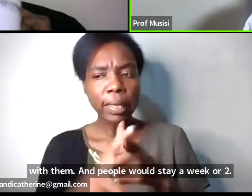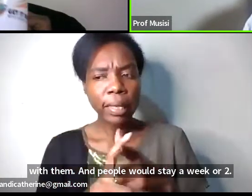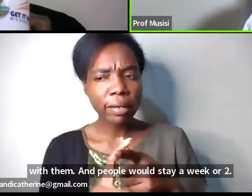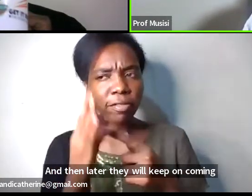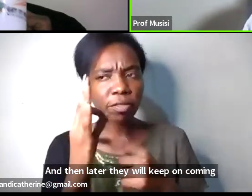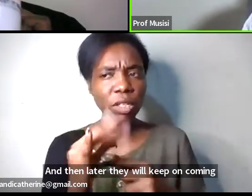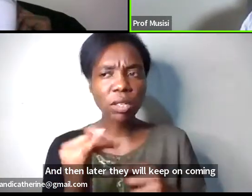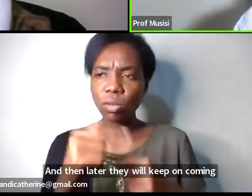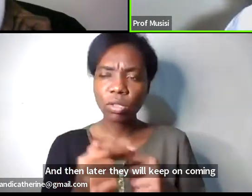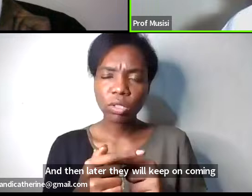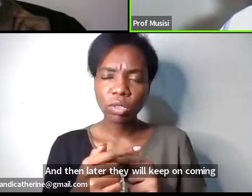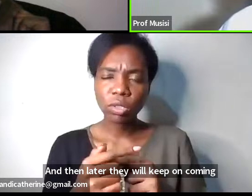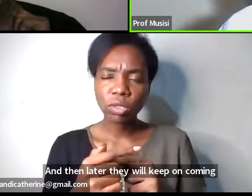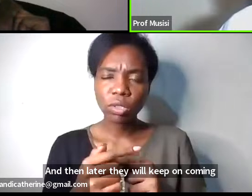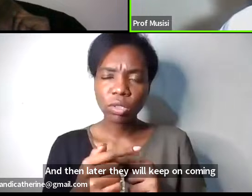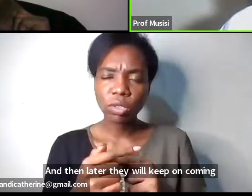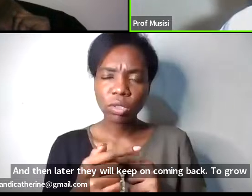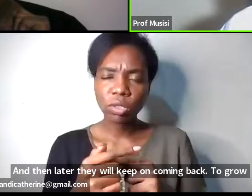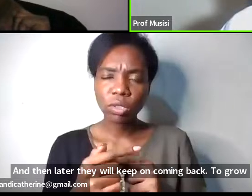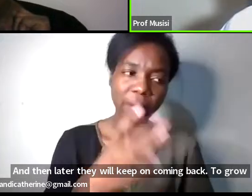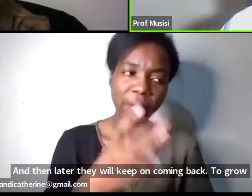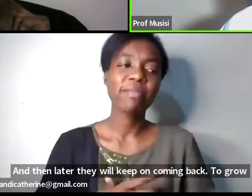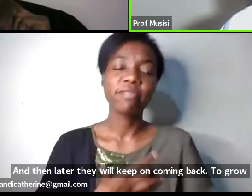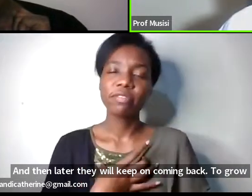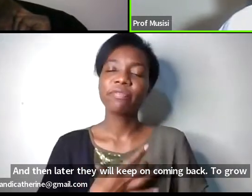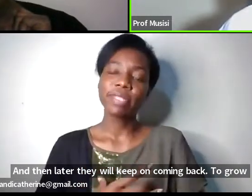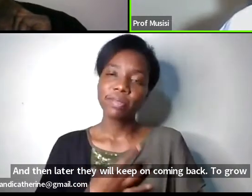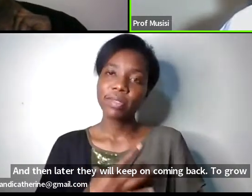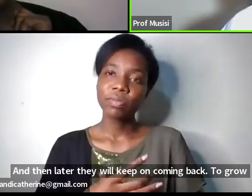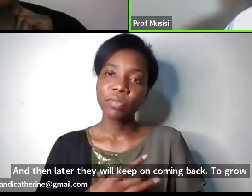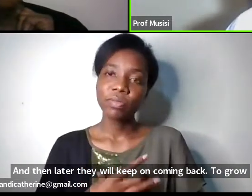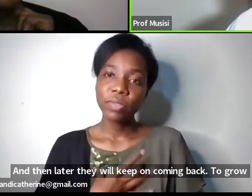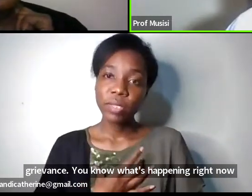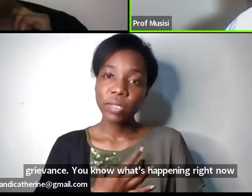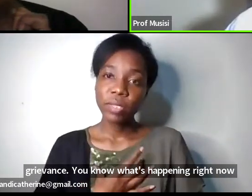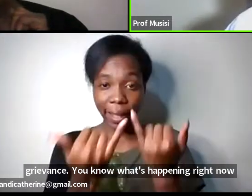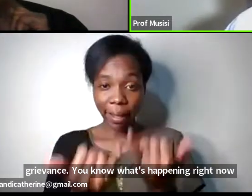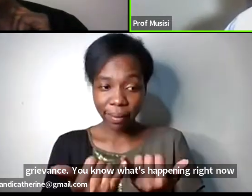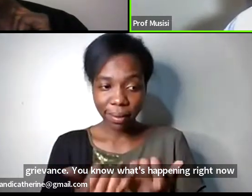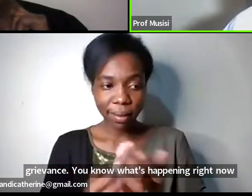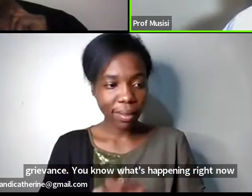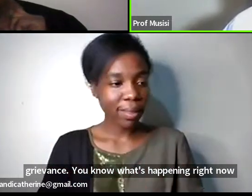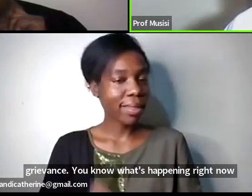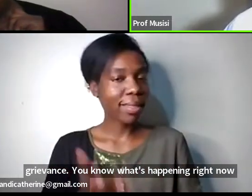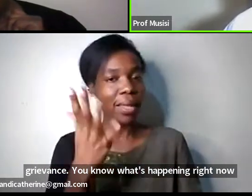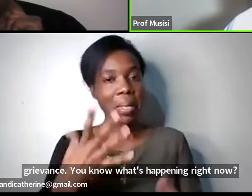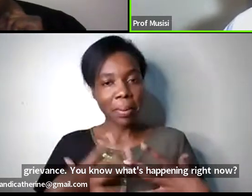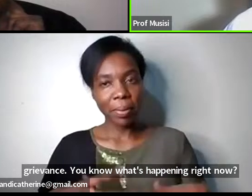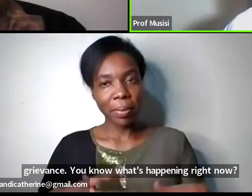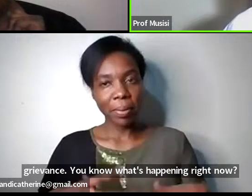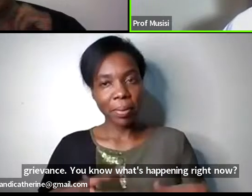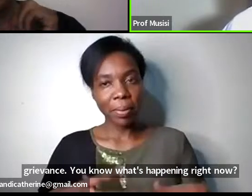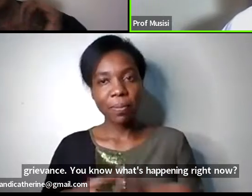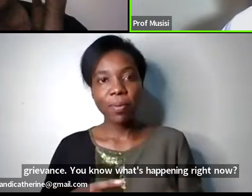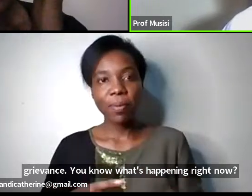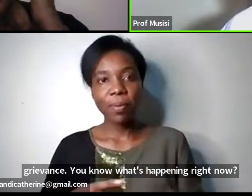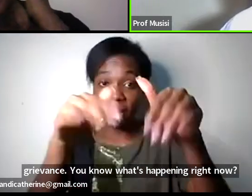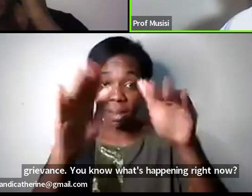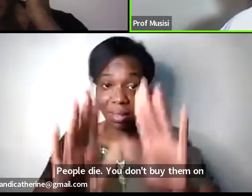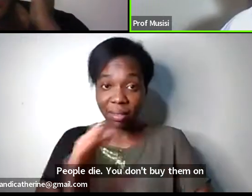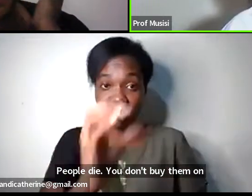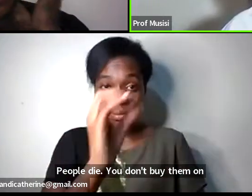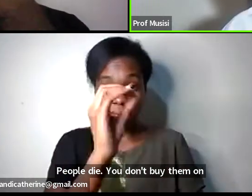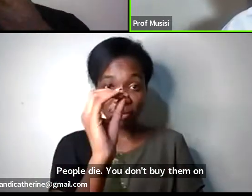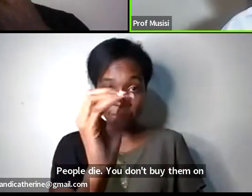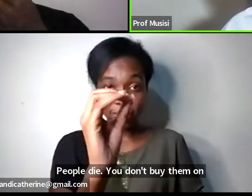to go grievance. You know what's happening right now? People die. You don't bury them all in the city. And